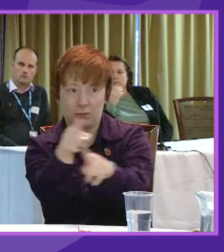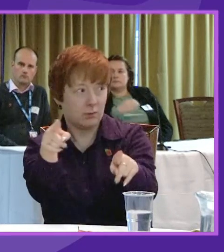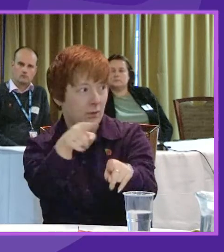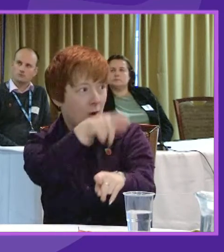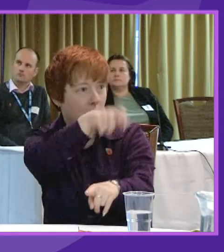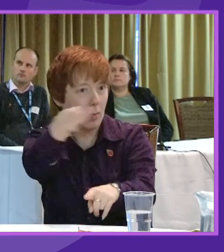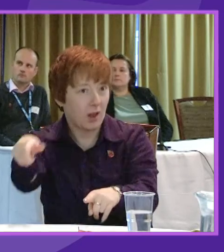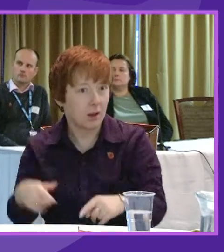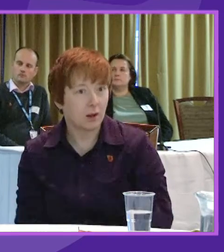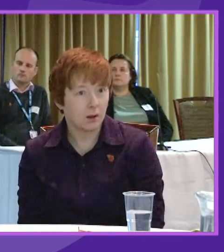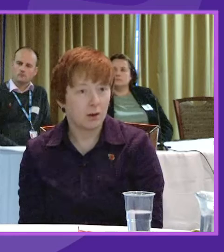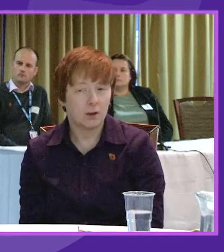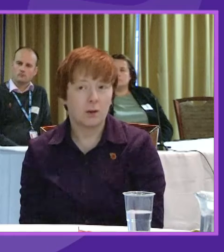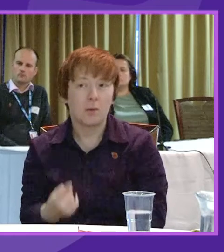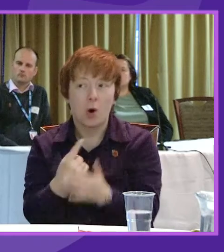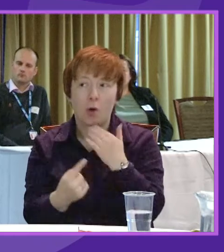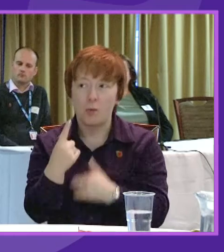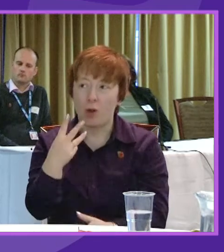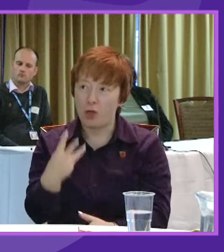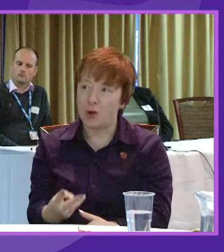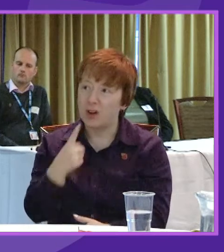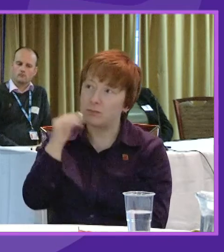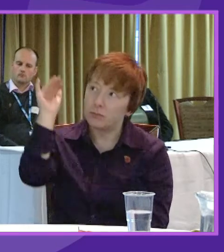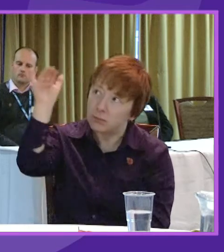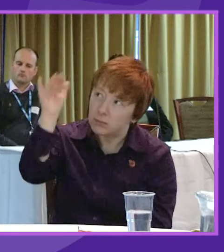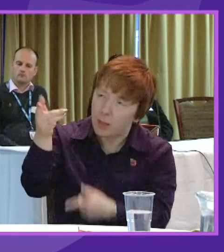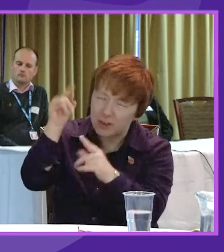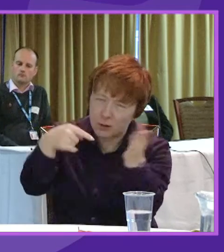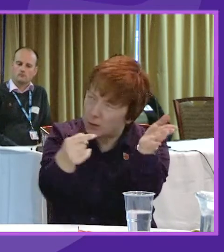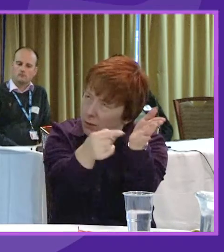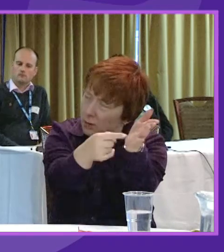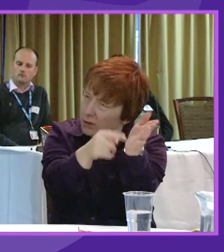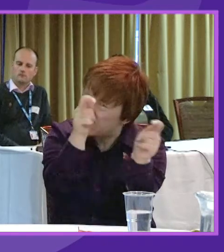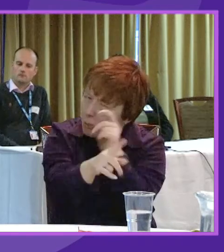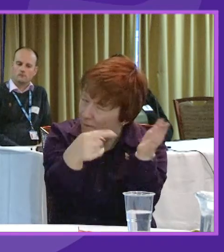day, and yet only 1/3 have sufficient opportunities to ask managers about changes.